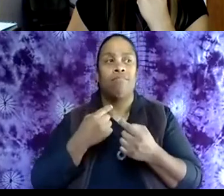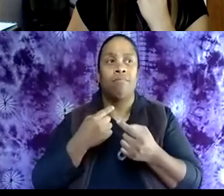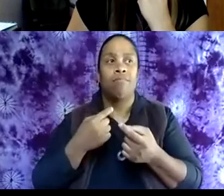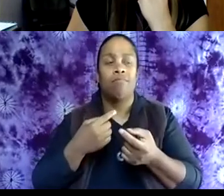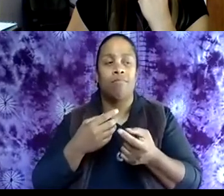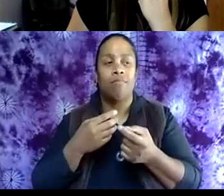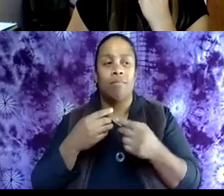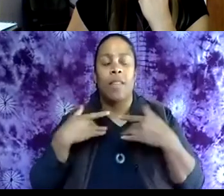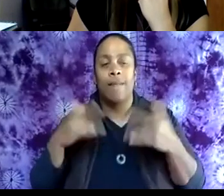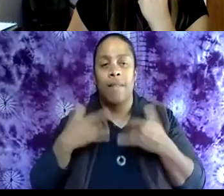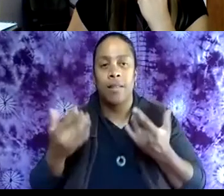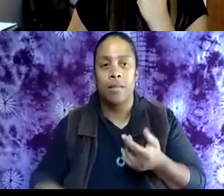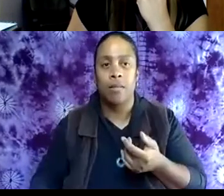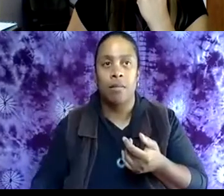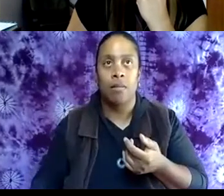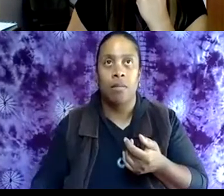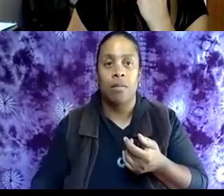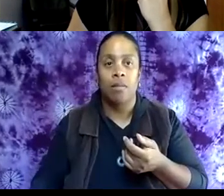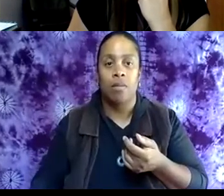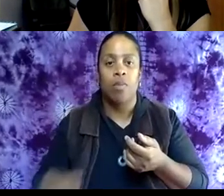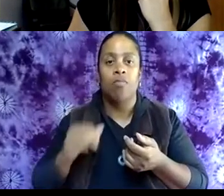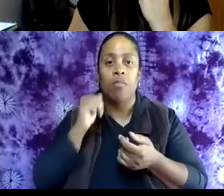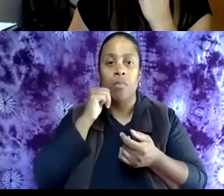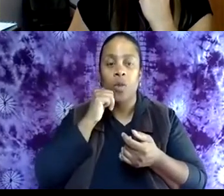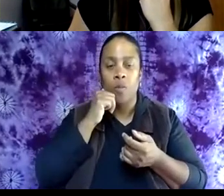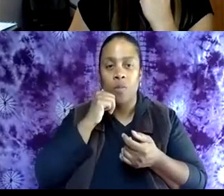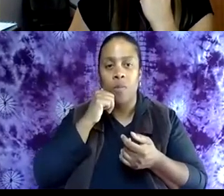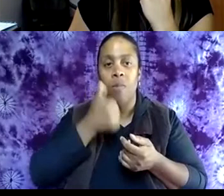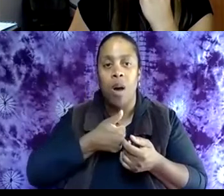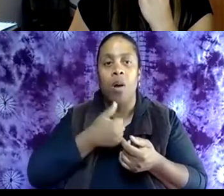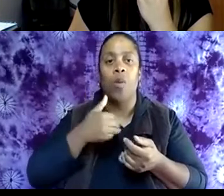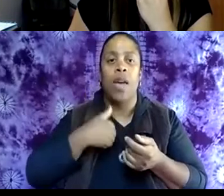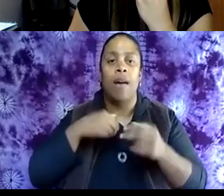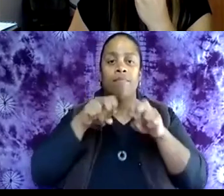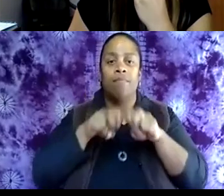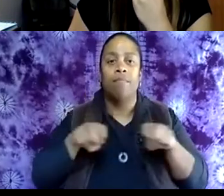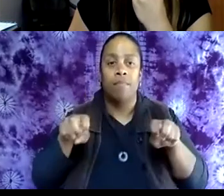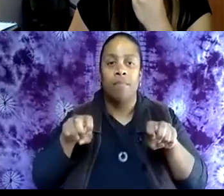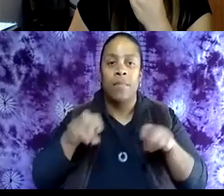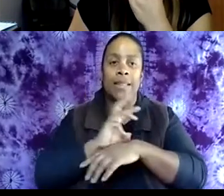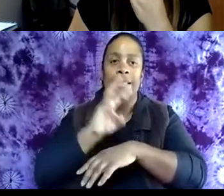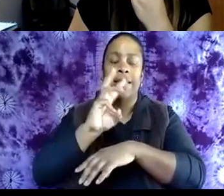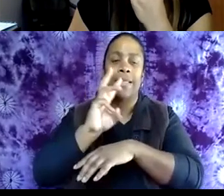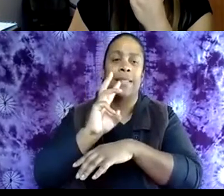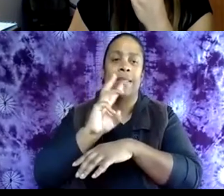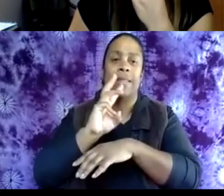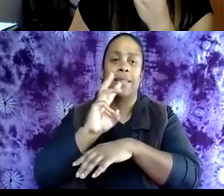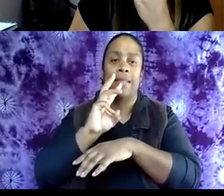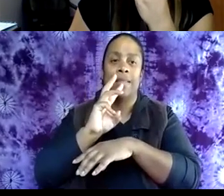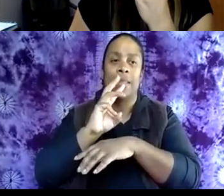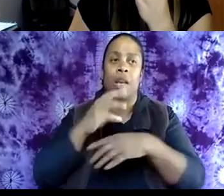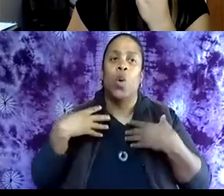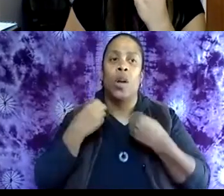well, I posted two things. Let's see. So we've got tomorrow, we have a panel at 6 p.m. Pacific time on recovering from stress and